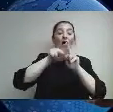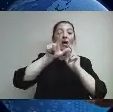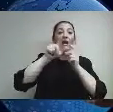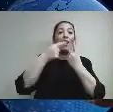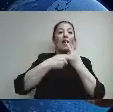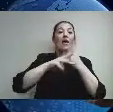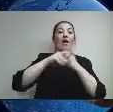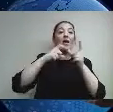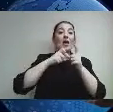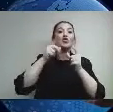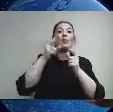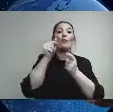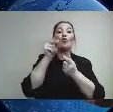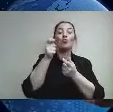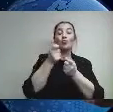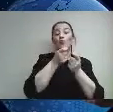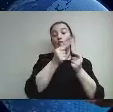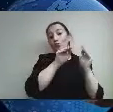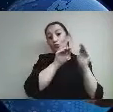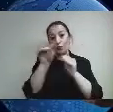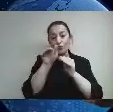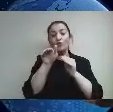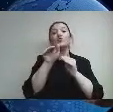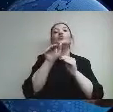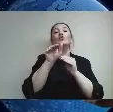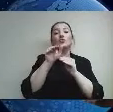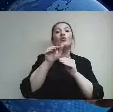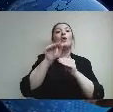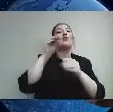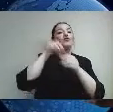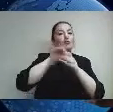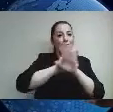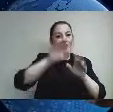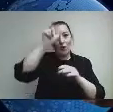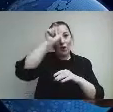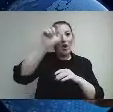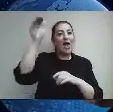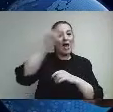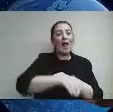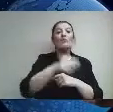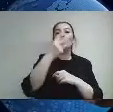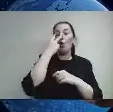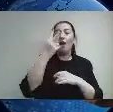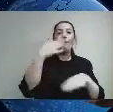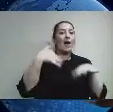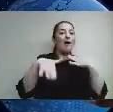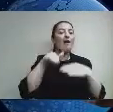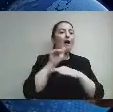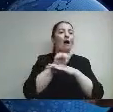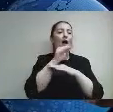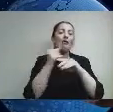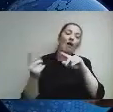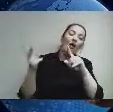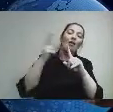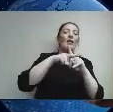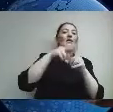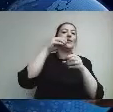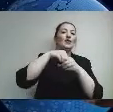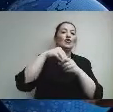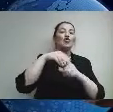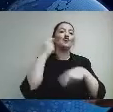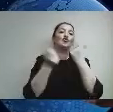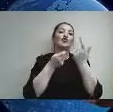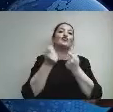scholarship, and then she came back to Turkey so that she can ensure the access of physically challenged